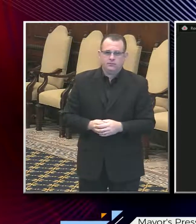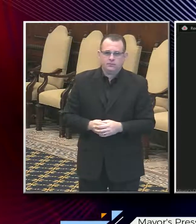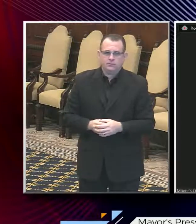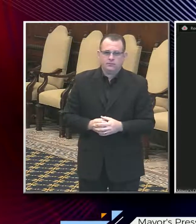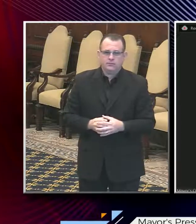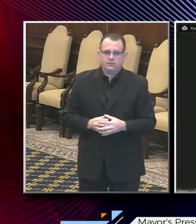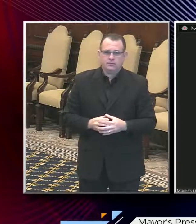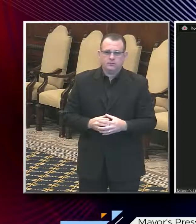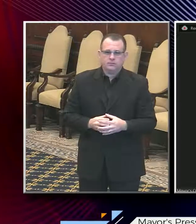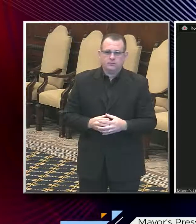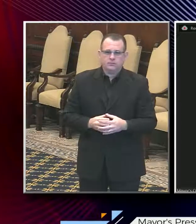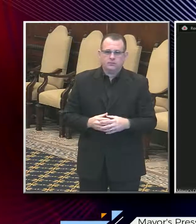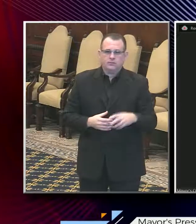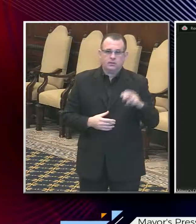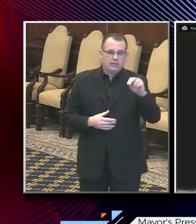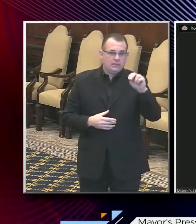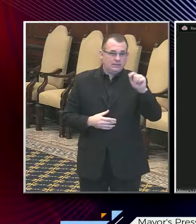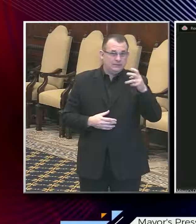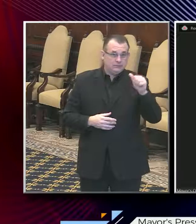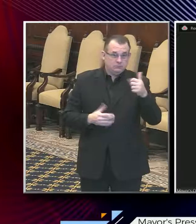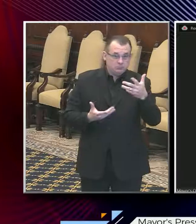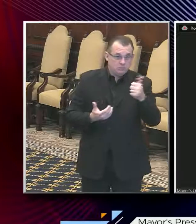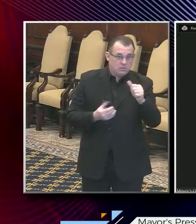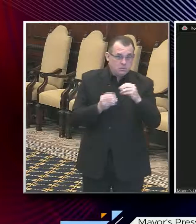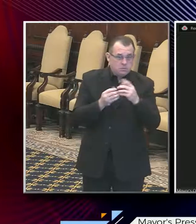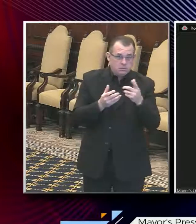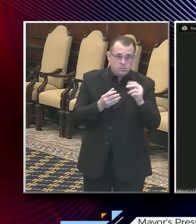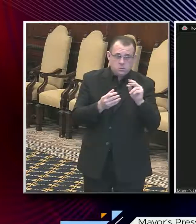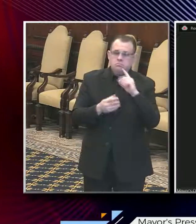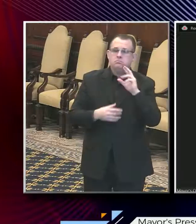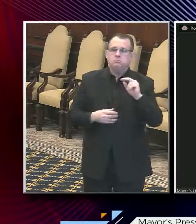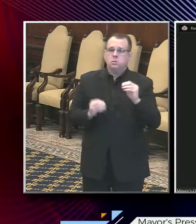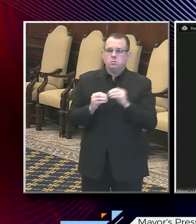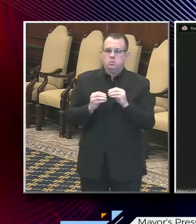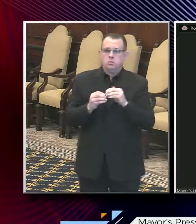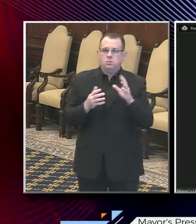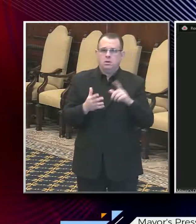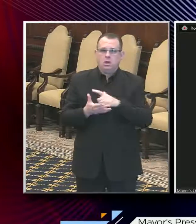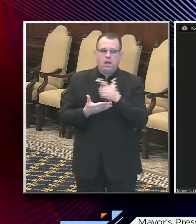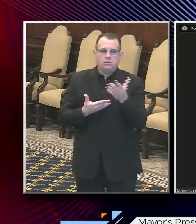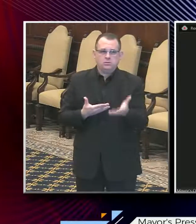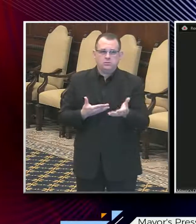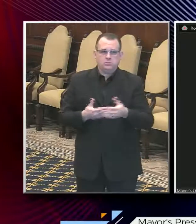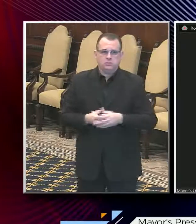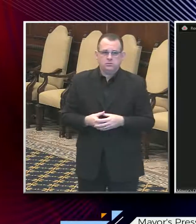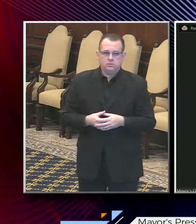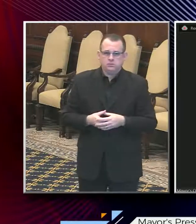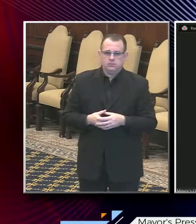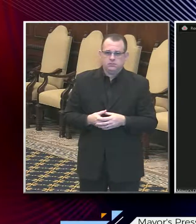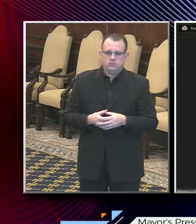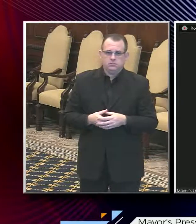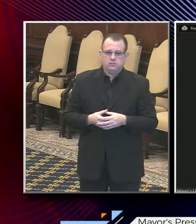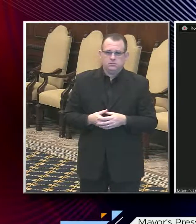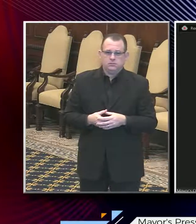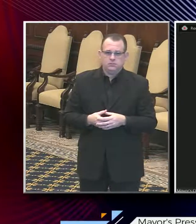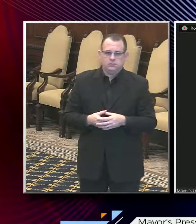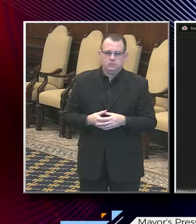Natasha, are you all set? Yes, thank you very much. Thank you. And Aima Crespo of Telemundo, you're up